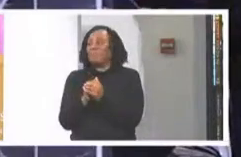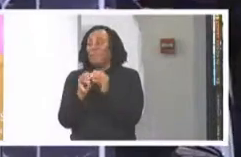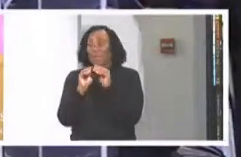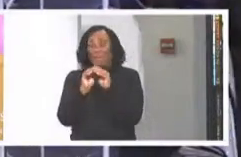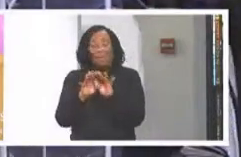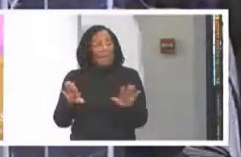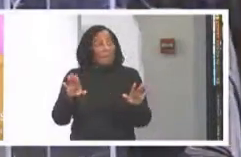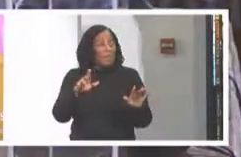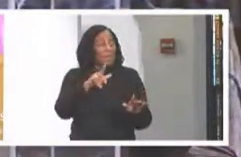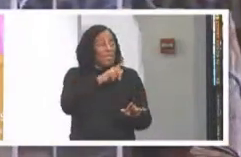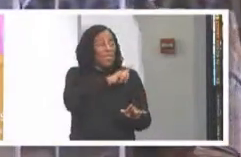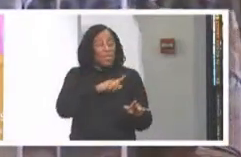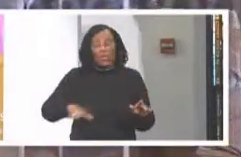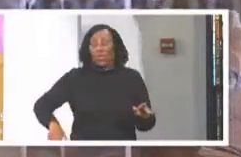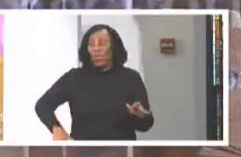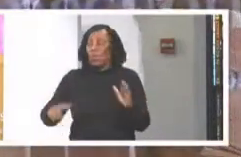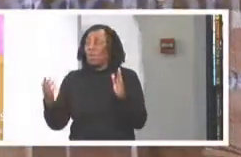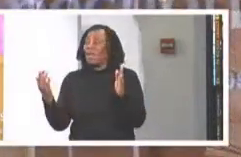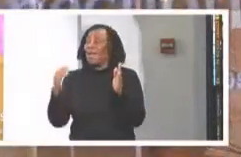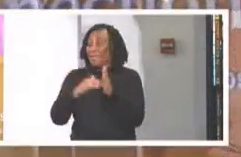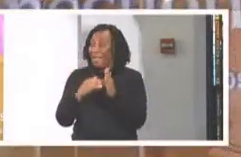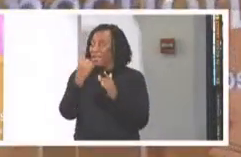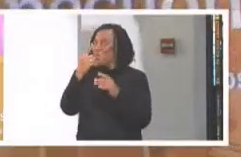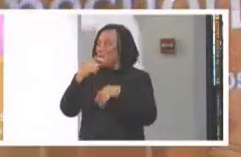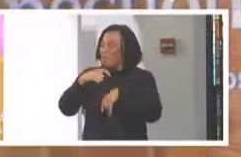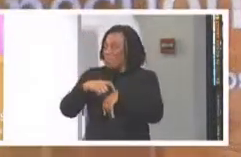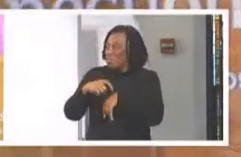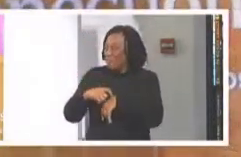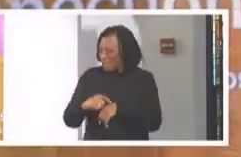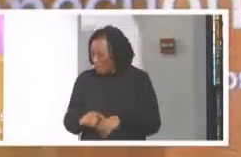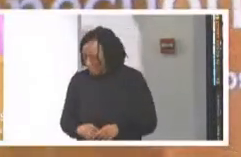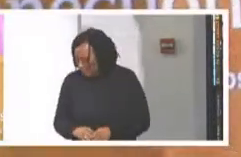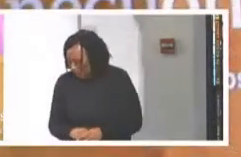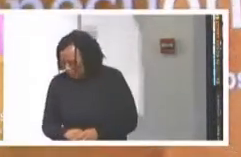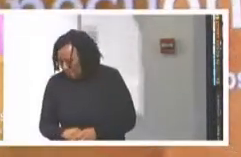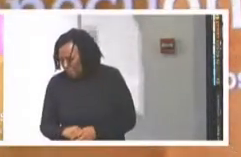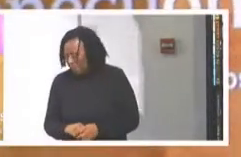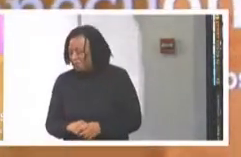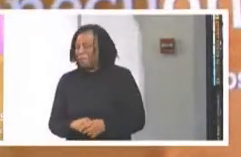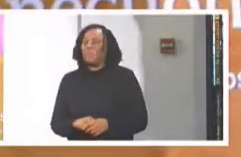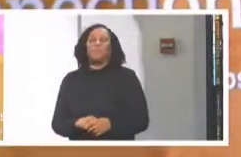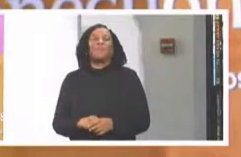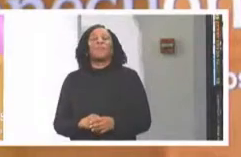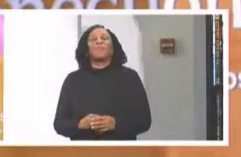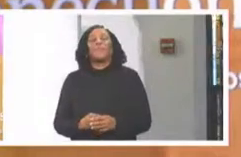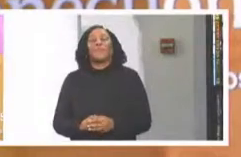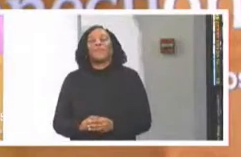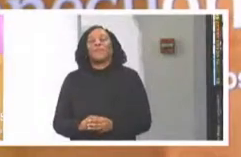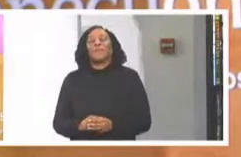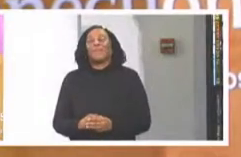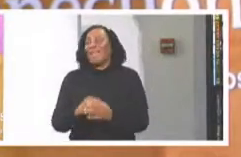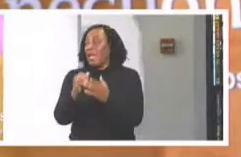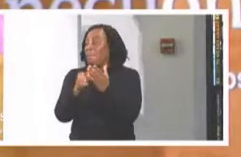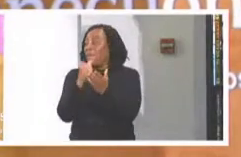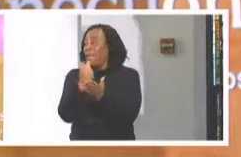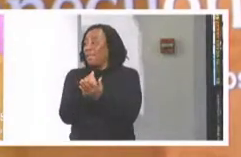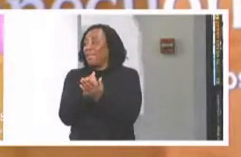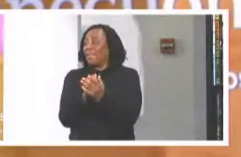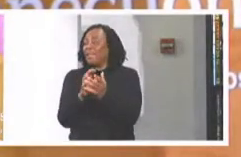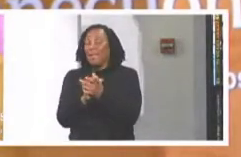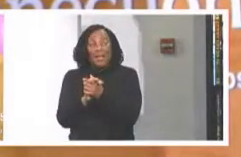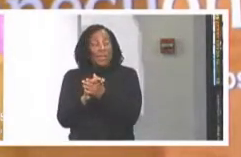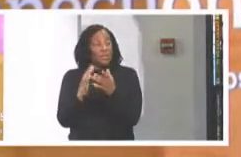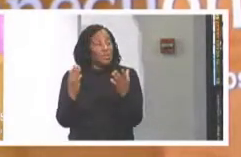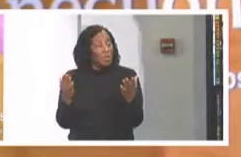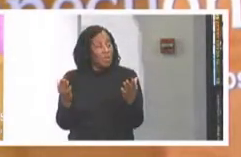time. Hallelujah. You may be seated in the presence of our Lord and Savior, Jesus the Christ. Amen. Family, do me a